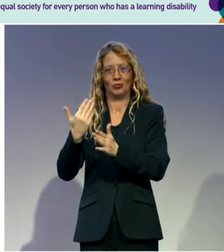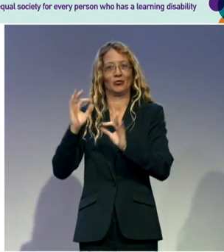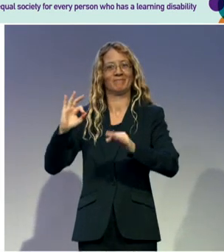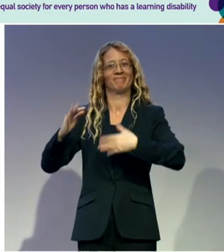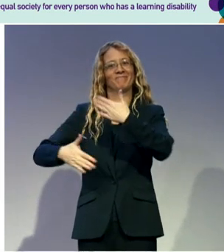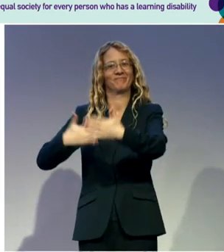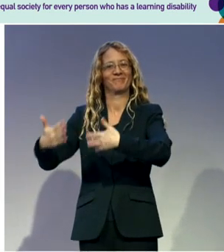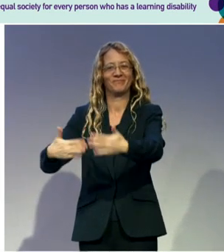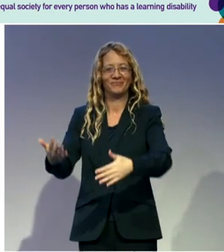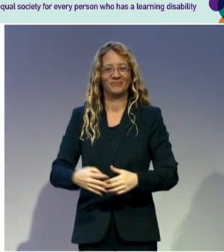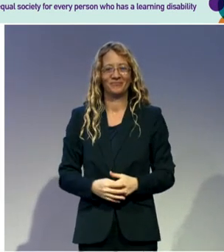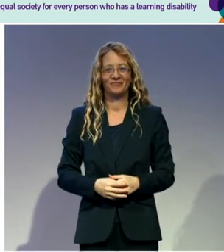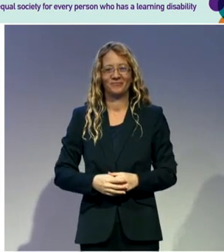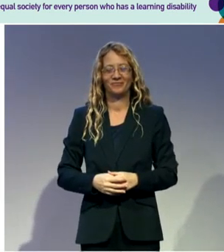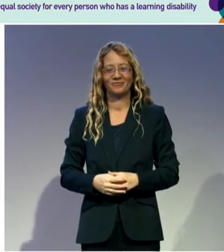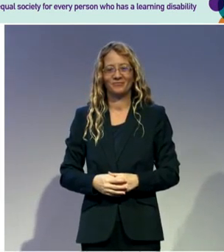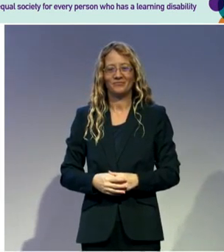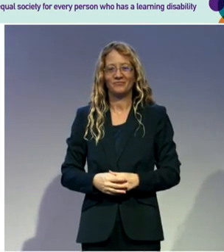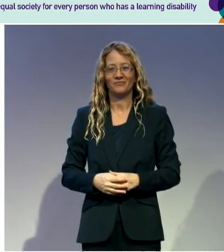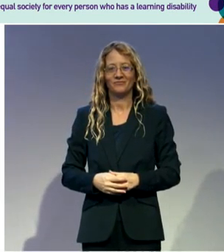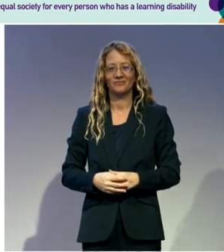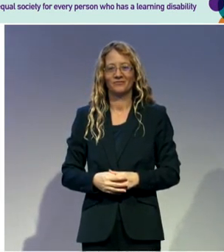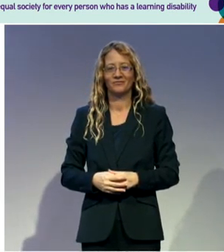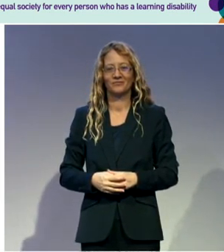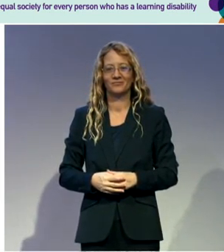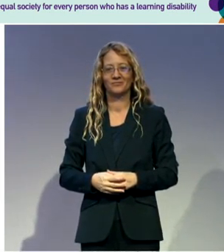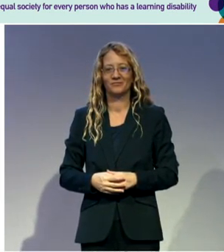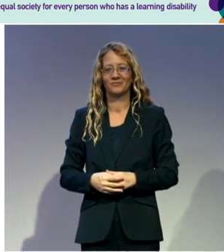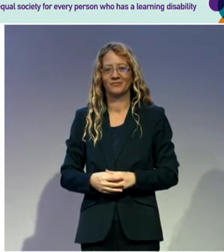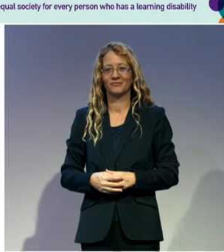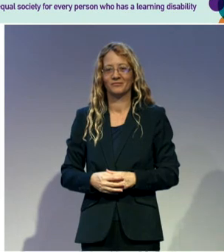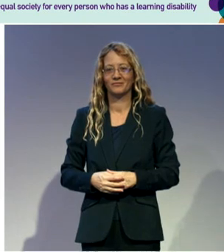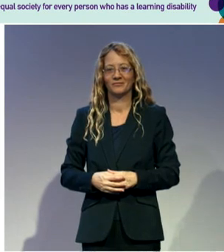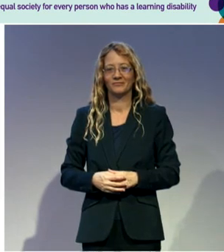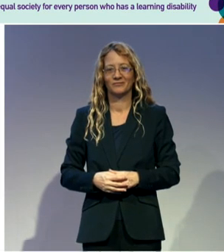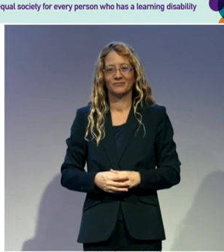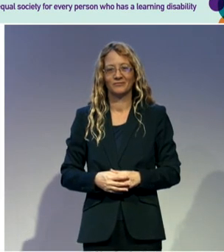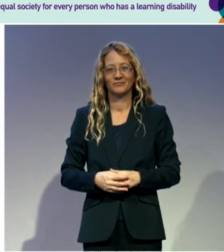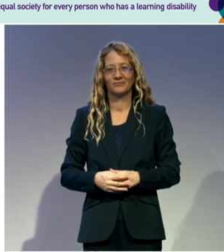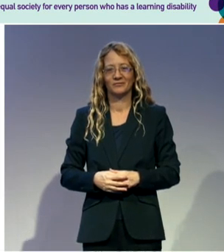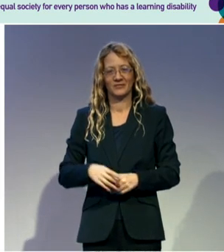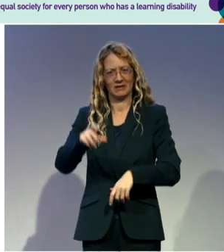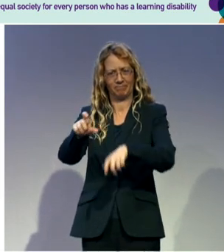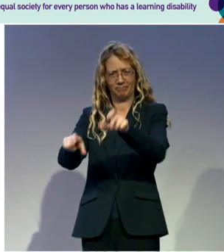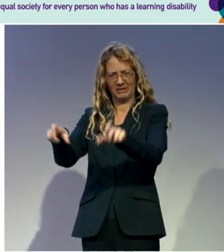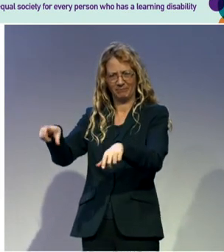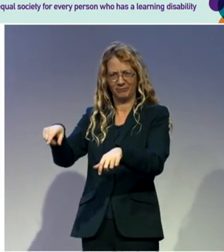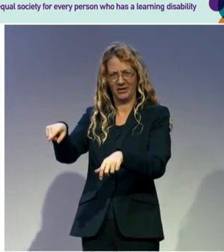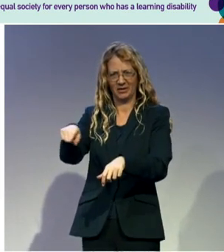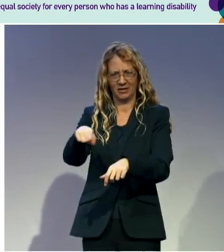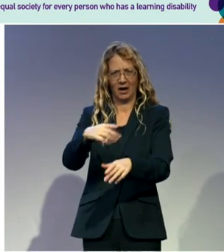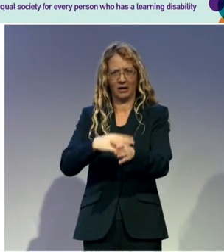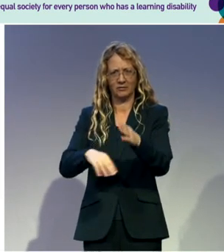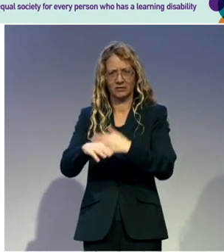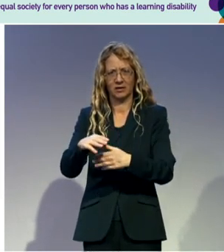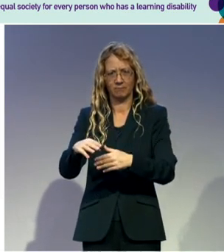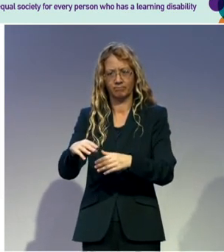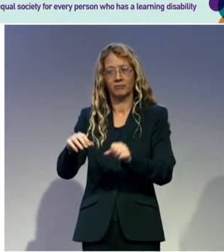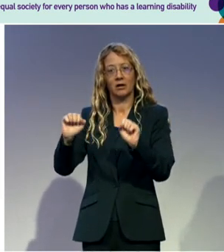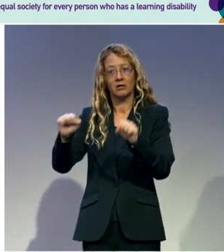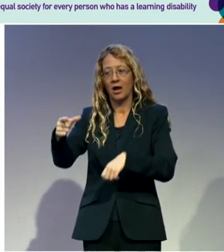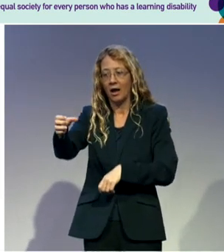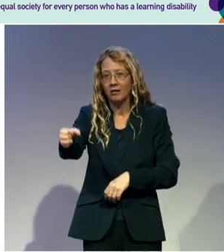step and actually standing for selection themselves for their own local party of choice. These are more than marginal gains, and we